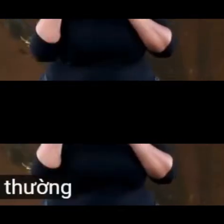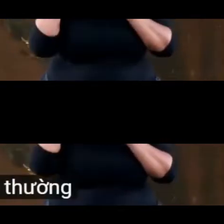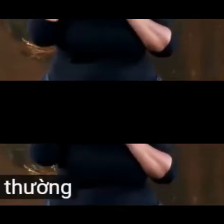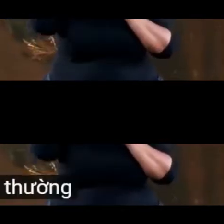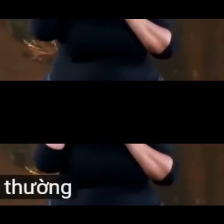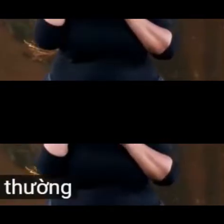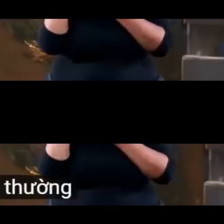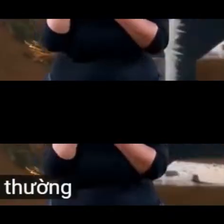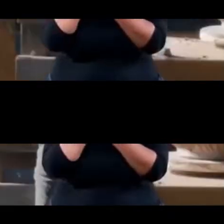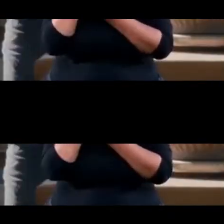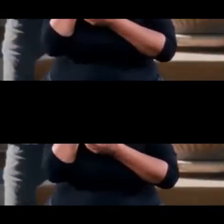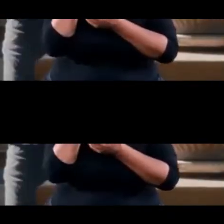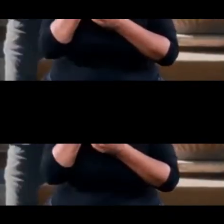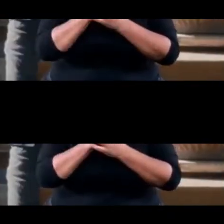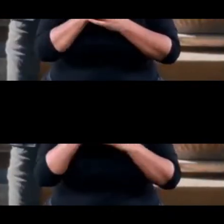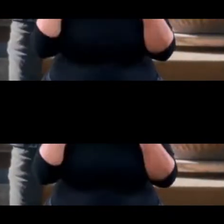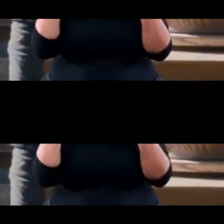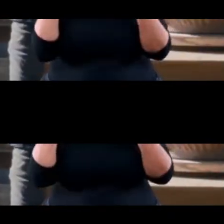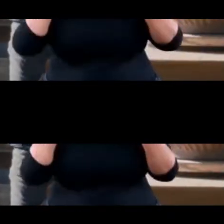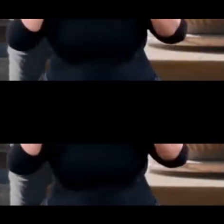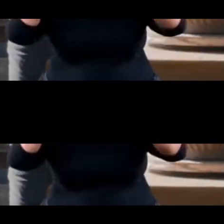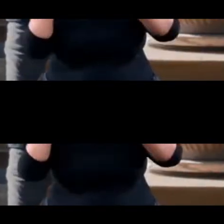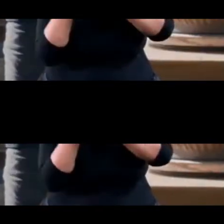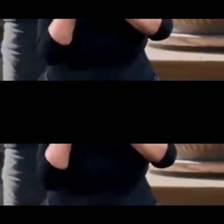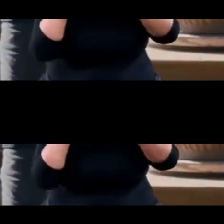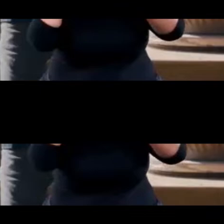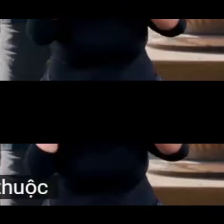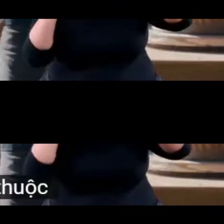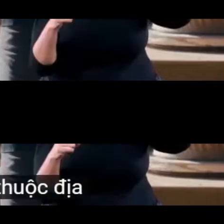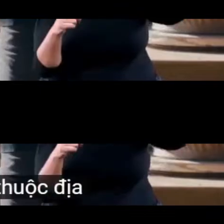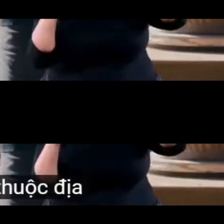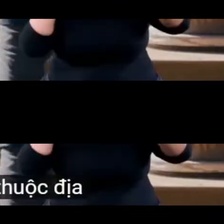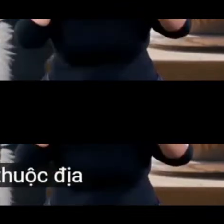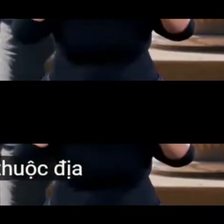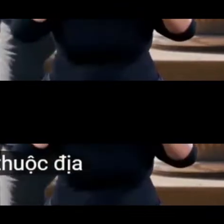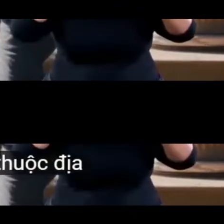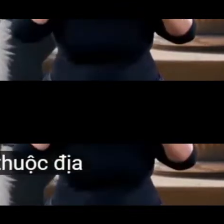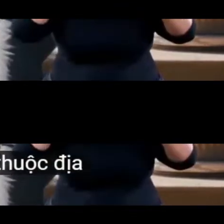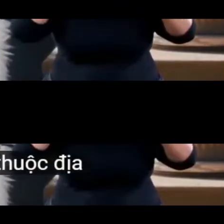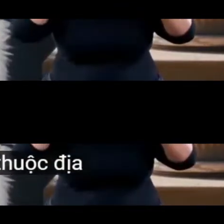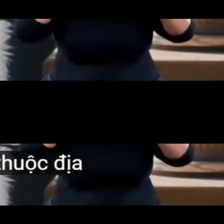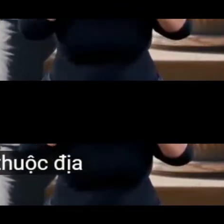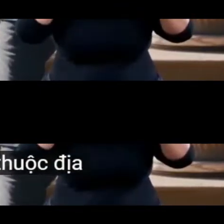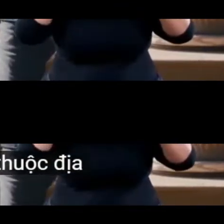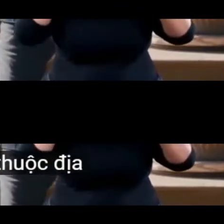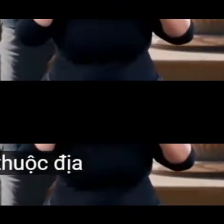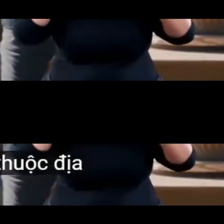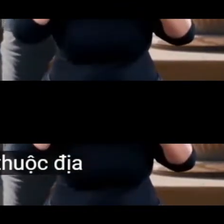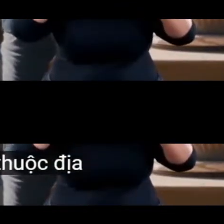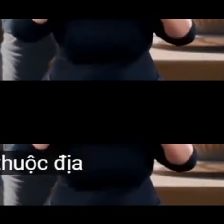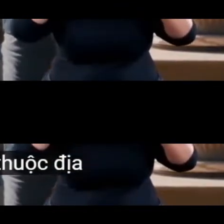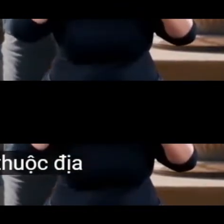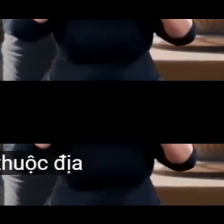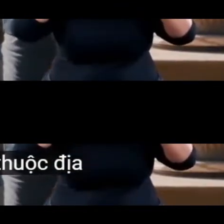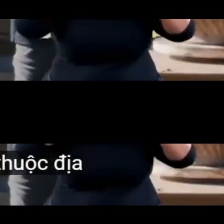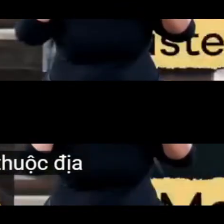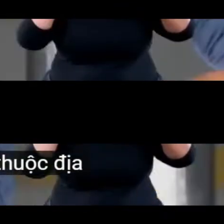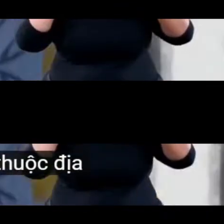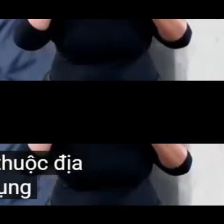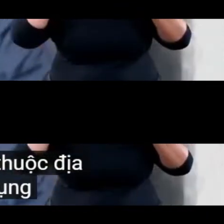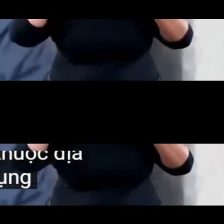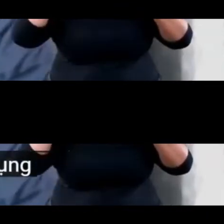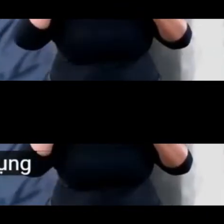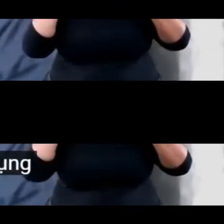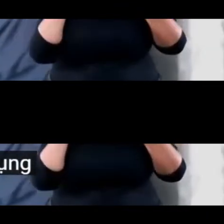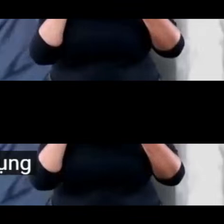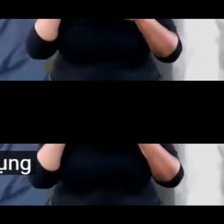regular wages. Today, we still use the colonial terms apprentice, journeyman, and master. We